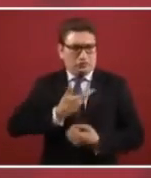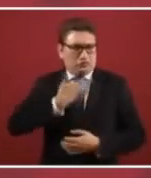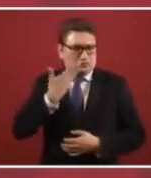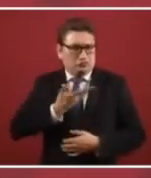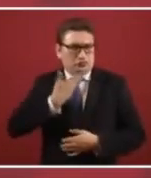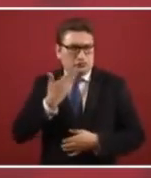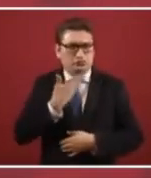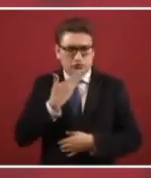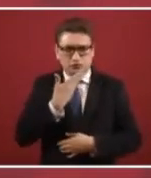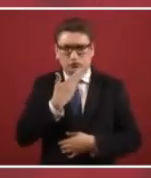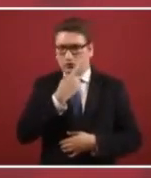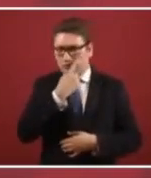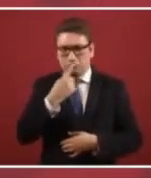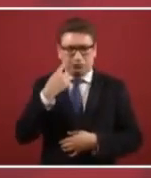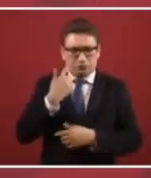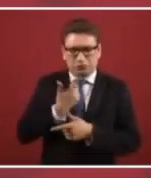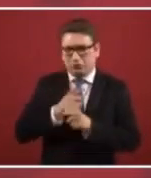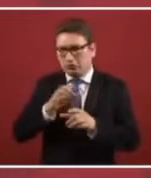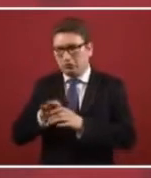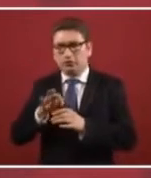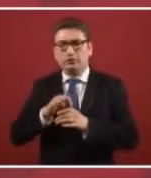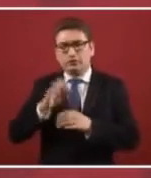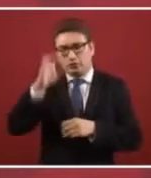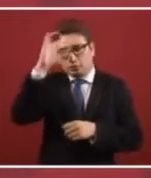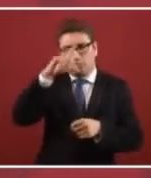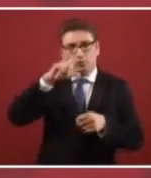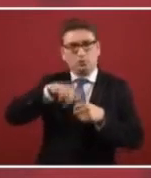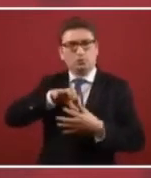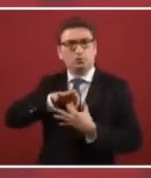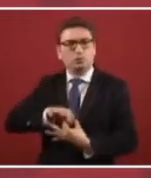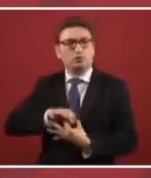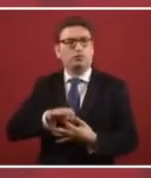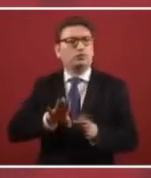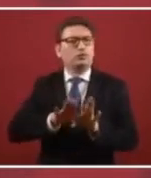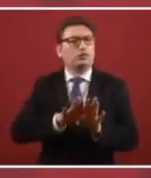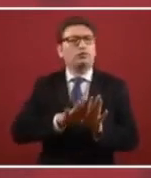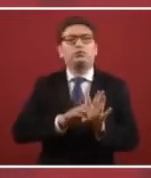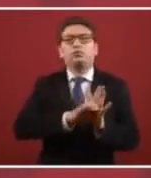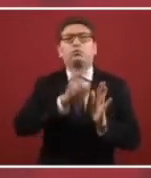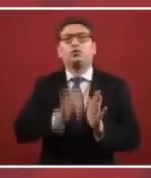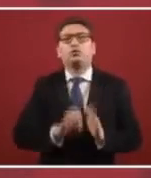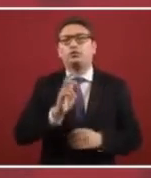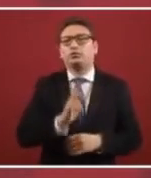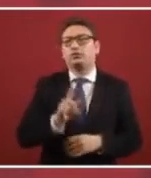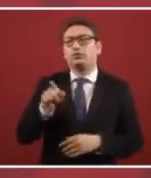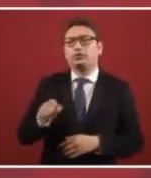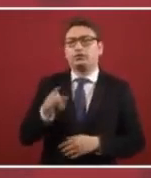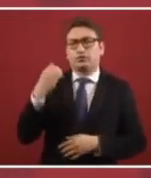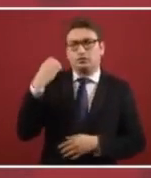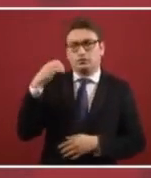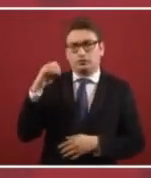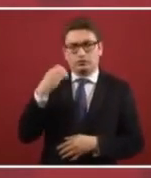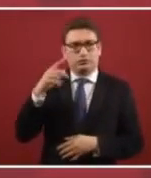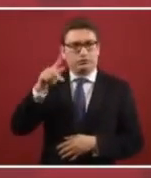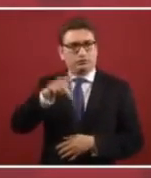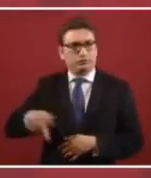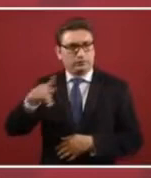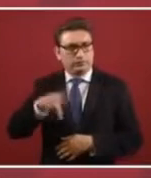that's traditional this culture of living in the towns of Oaxaca for